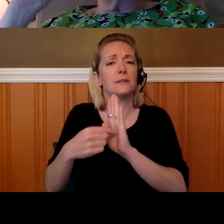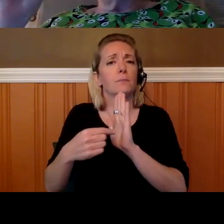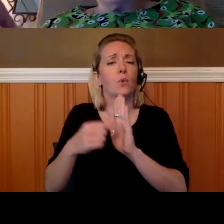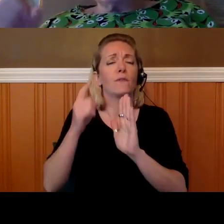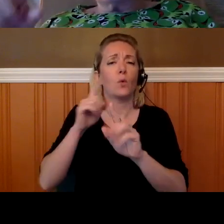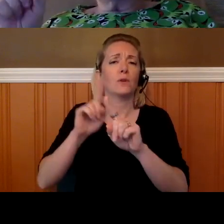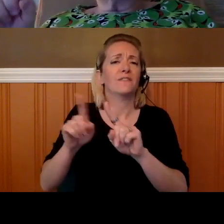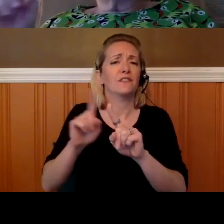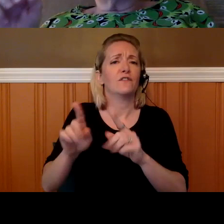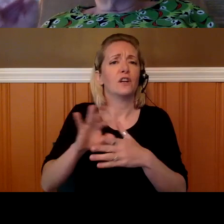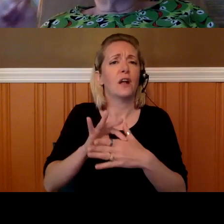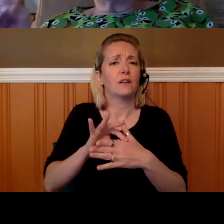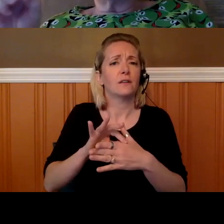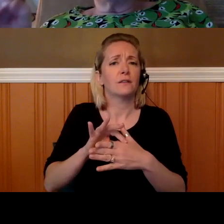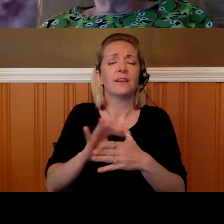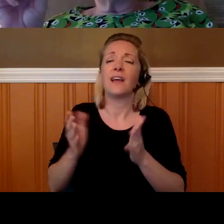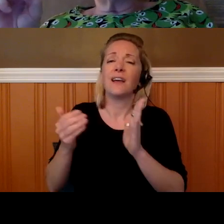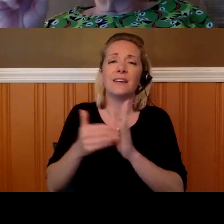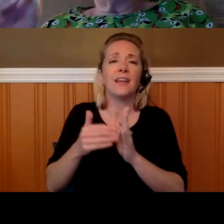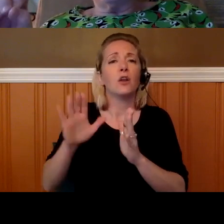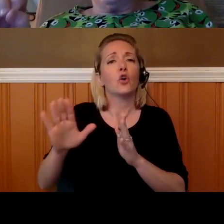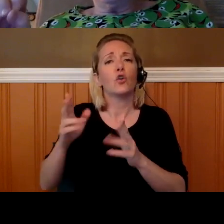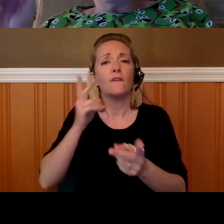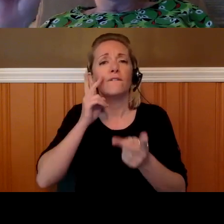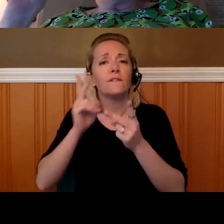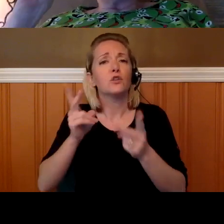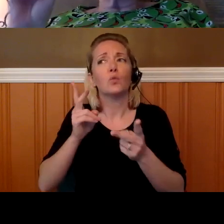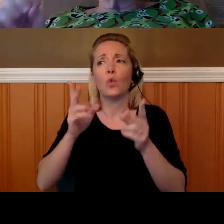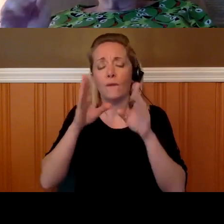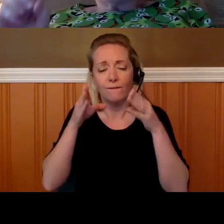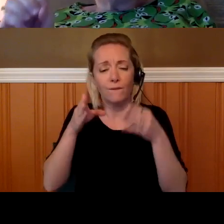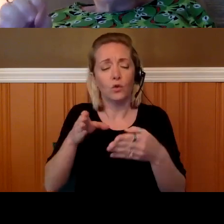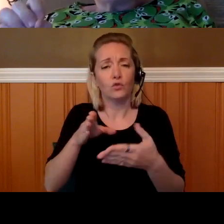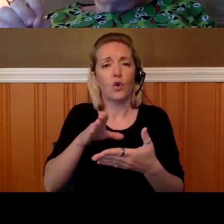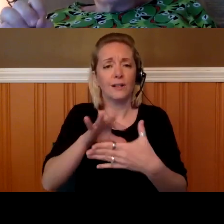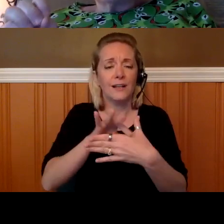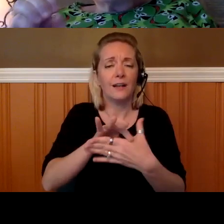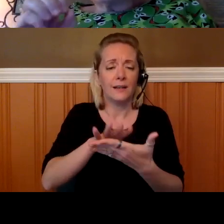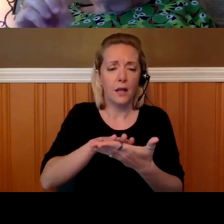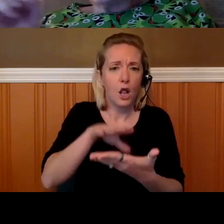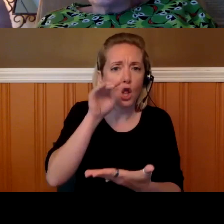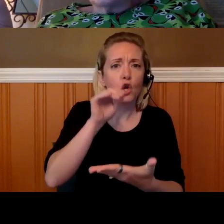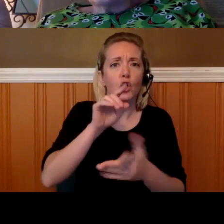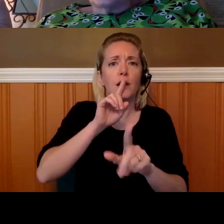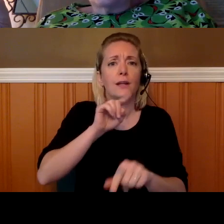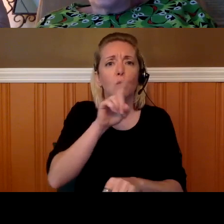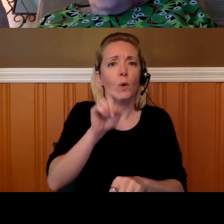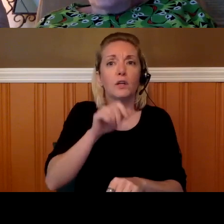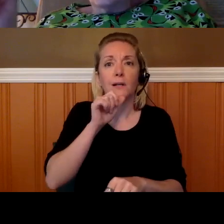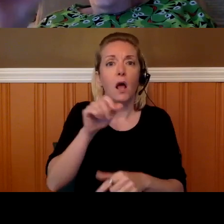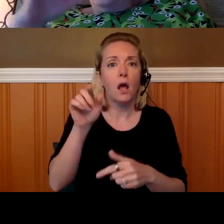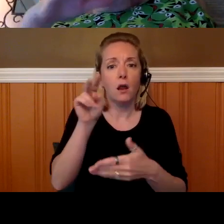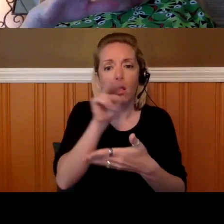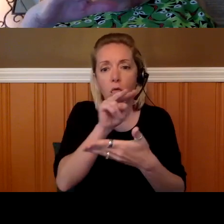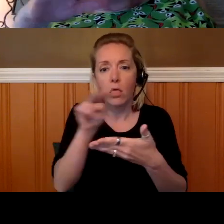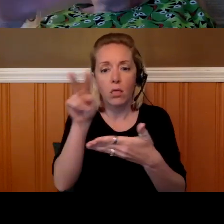her visual energy to be. I want her to have visual energy to look at those images and tell